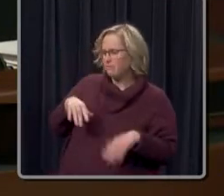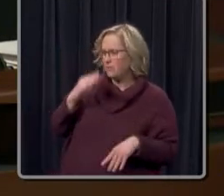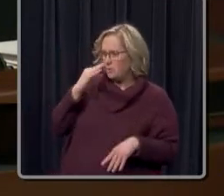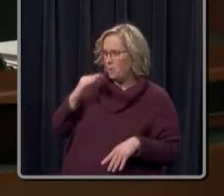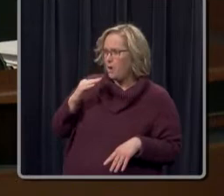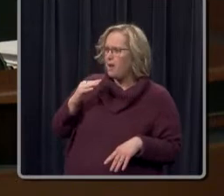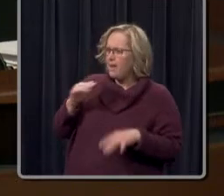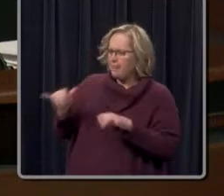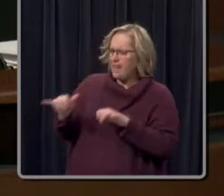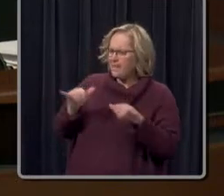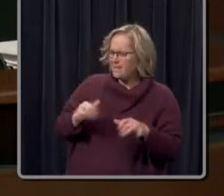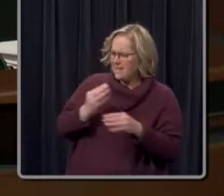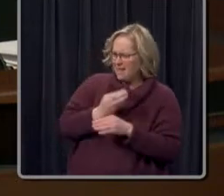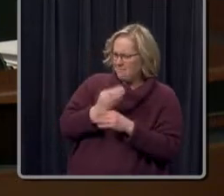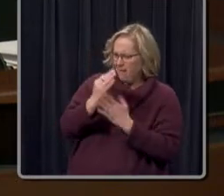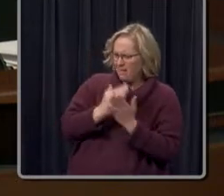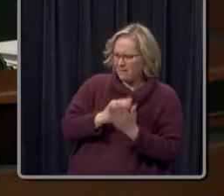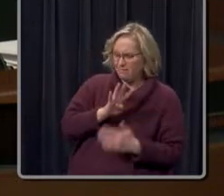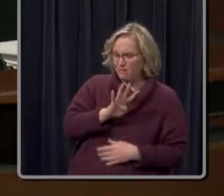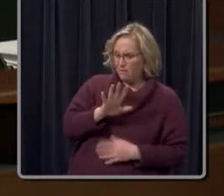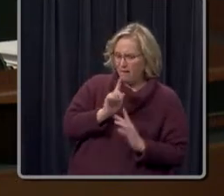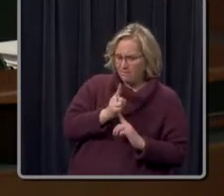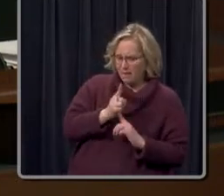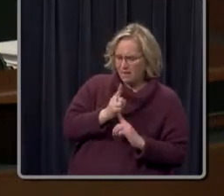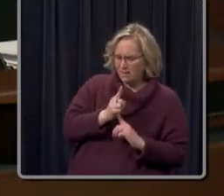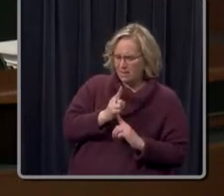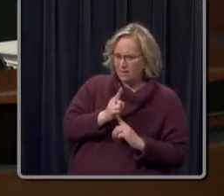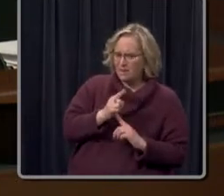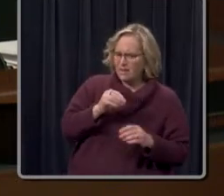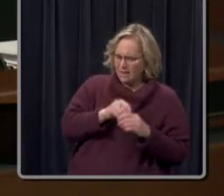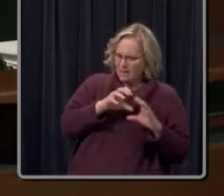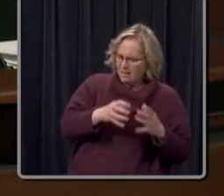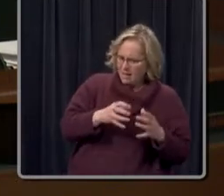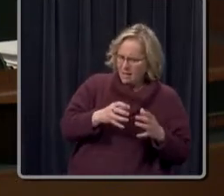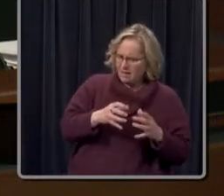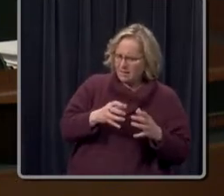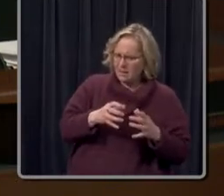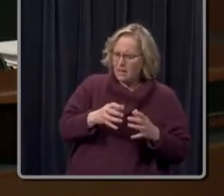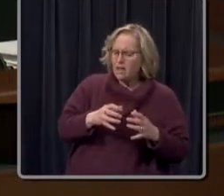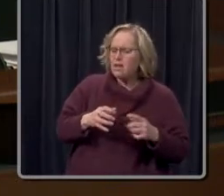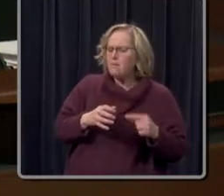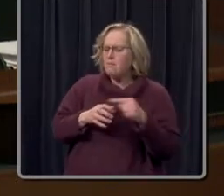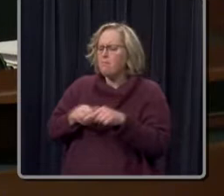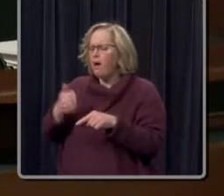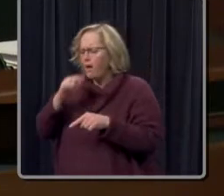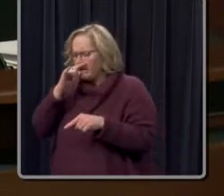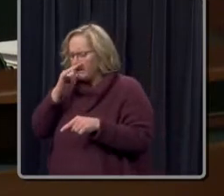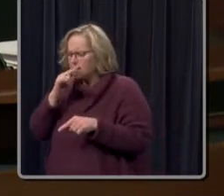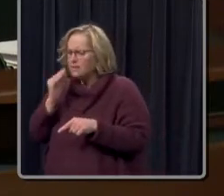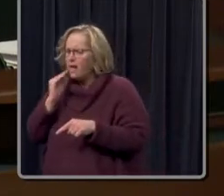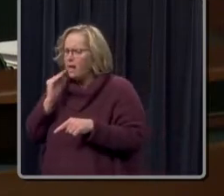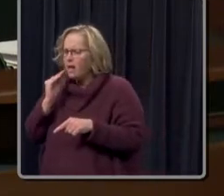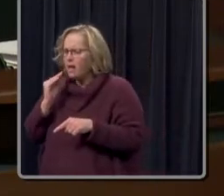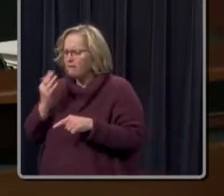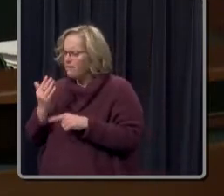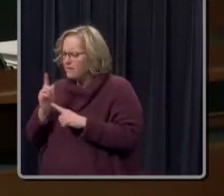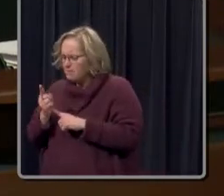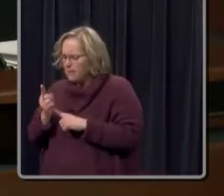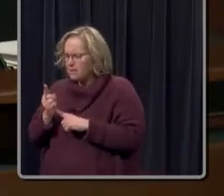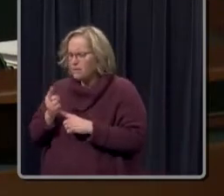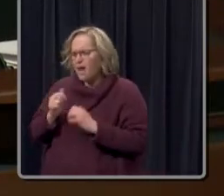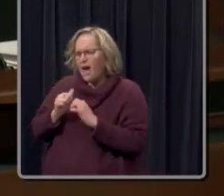that same math lesson in class for Johnny when other kids are doing it in 15 minutes. How's that playing out at home, right? That level